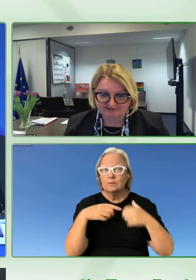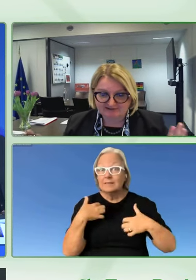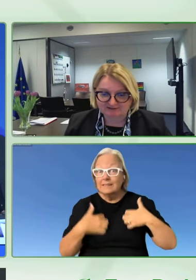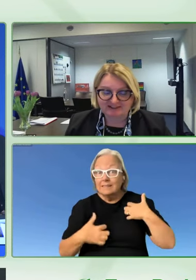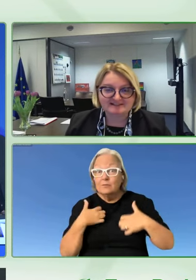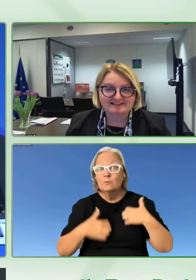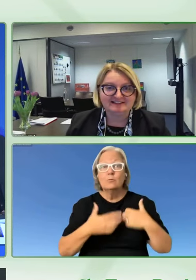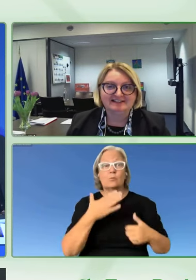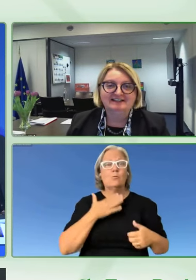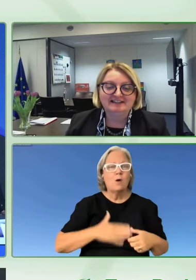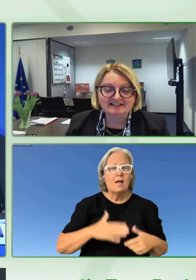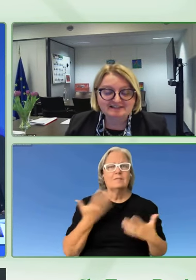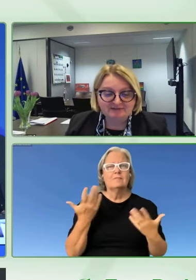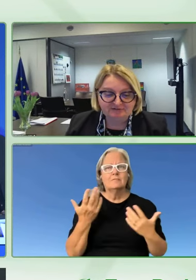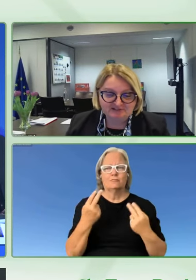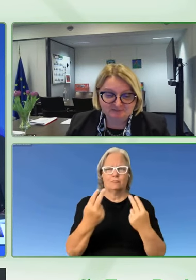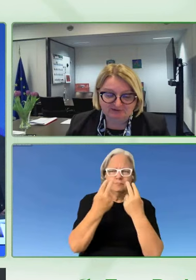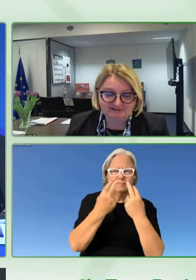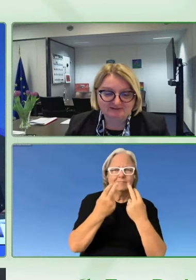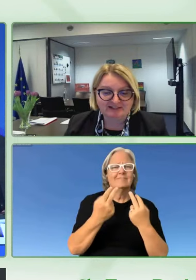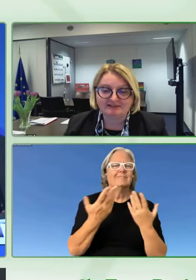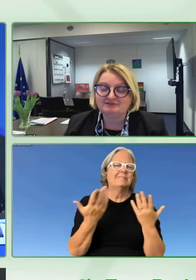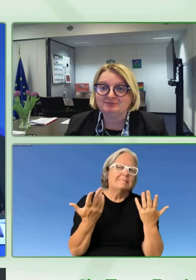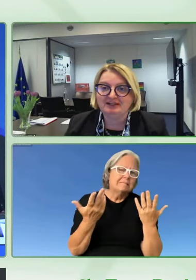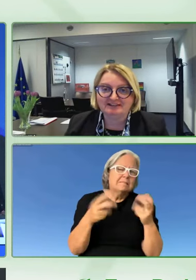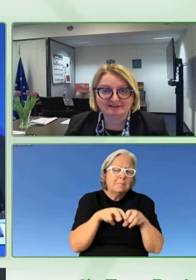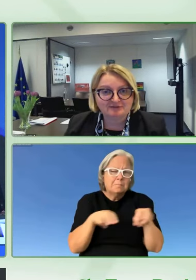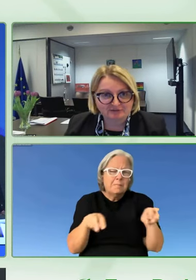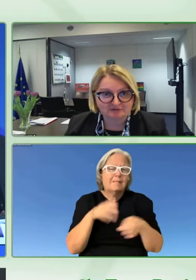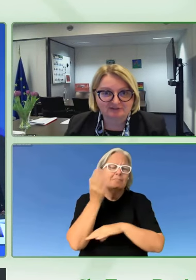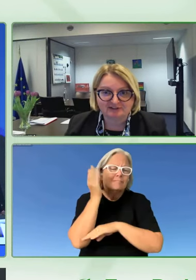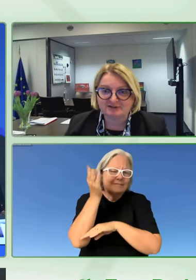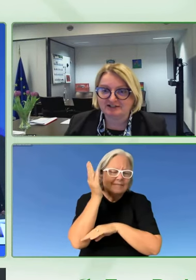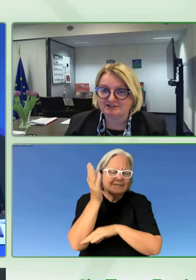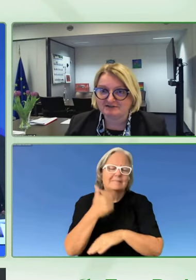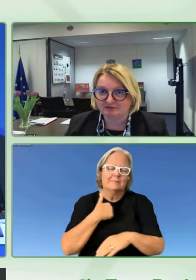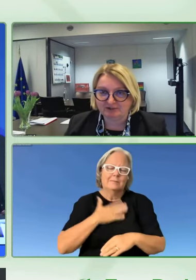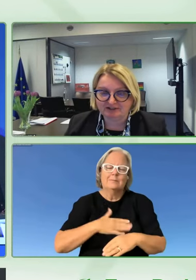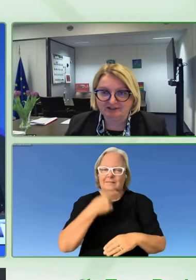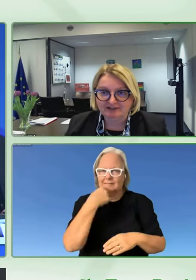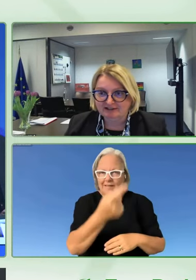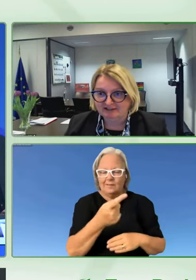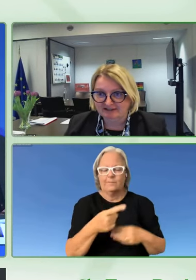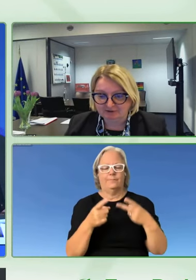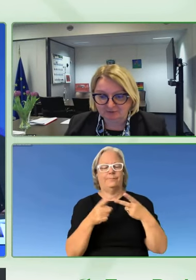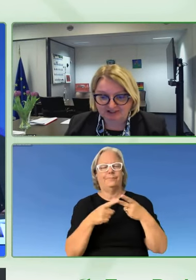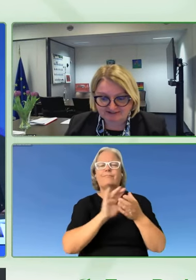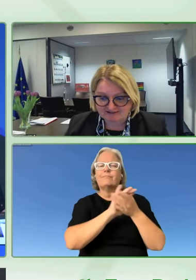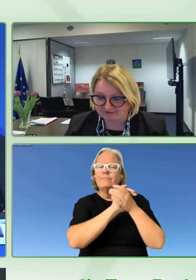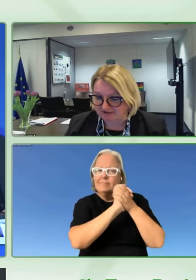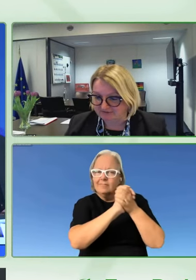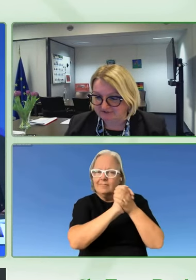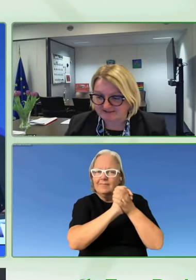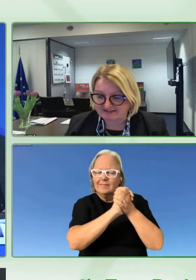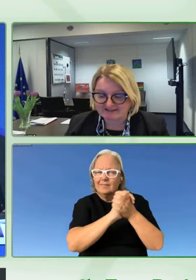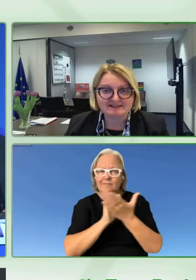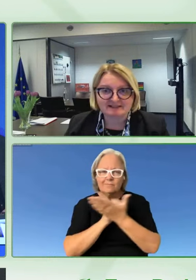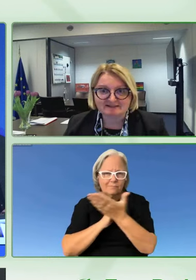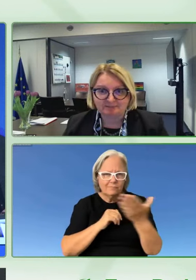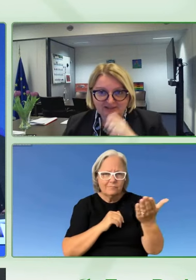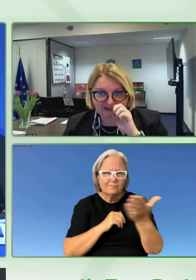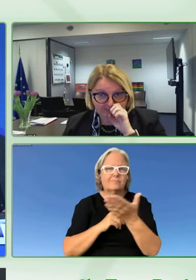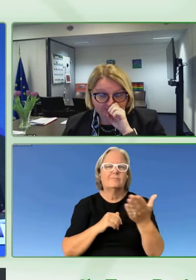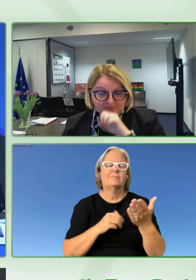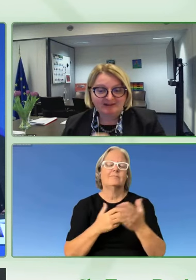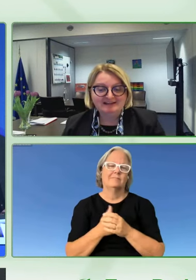our panel. So that's the first point I would like to make, and also congratulations for being with us, even if it's